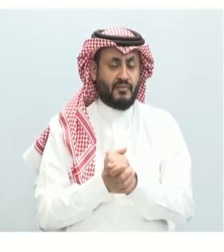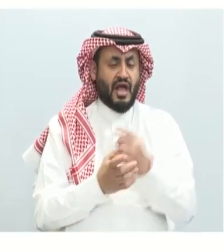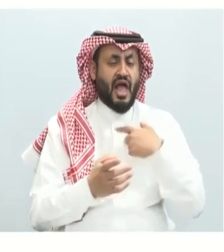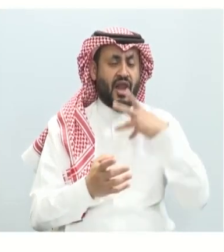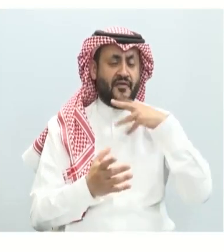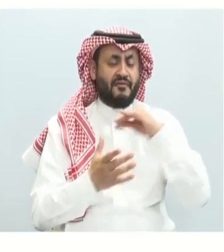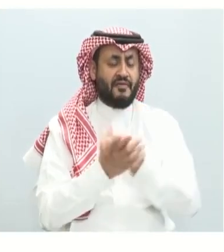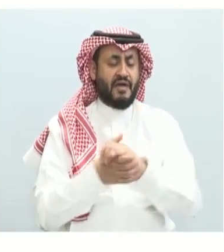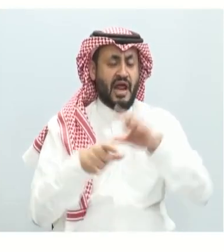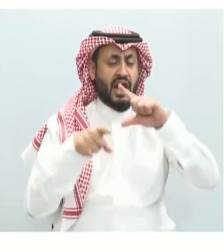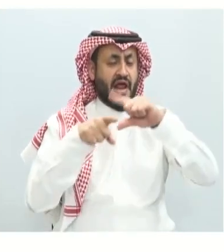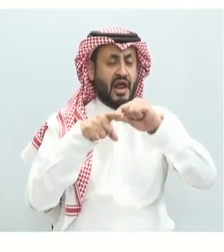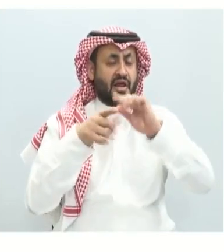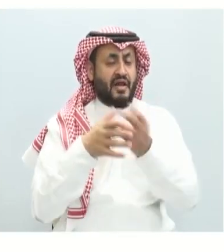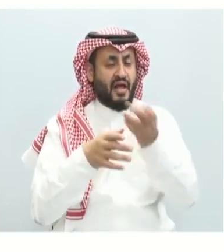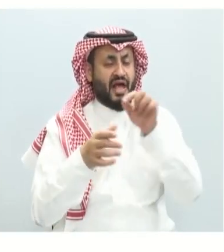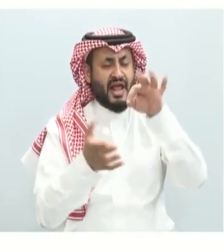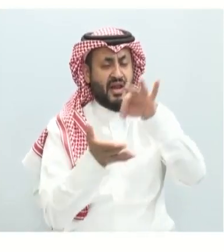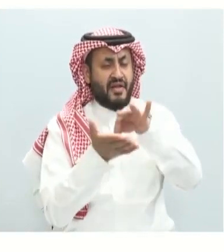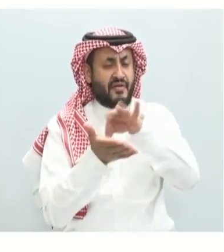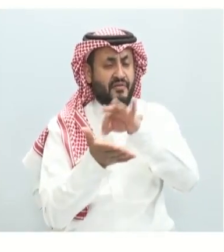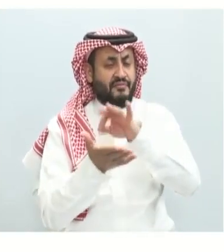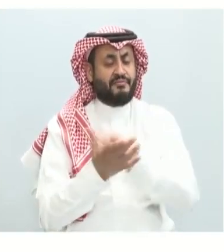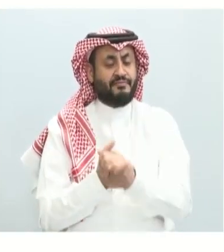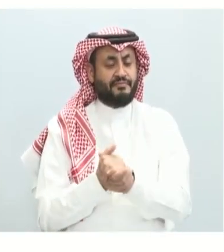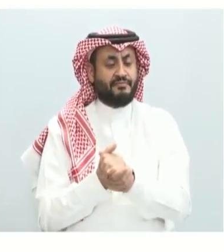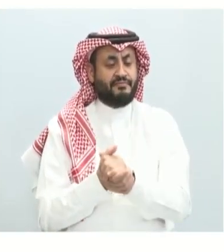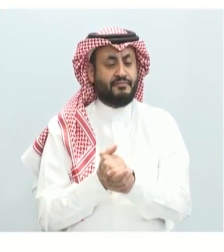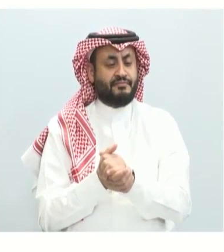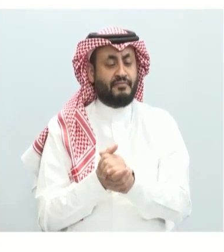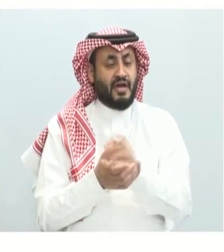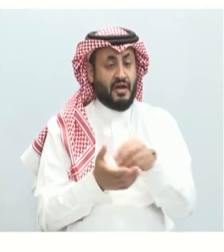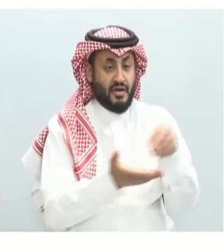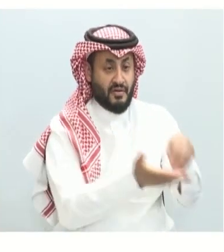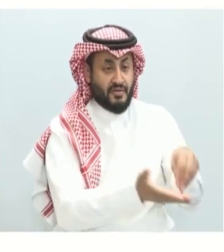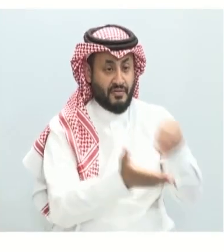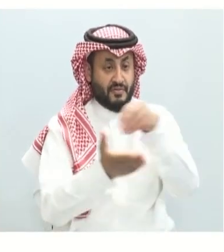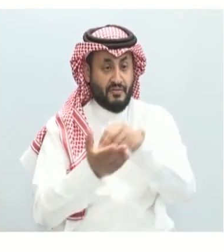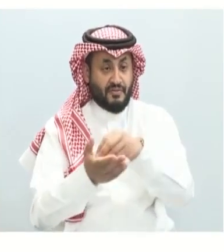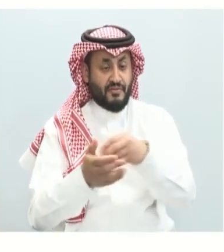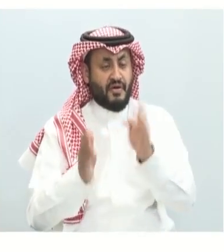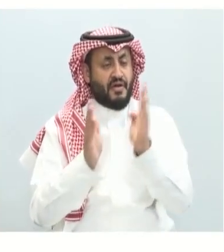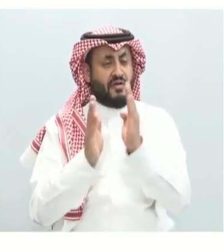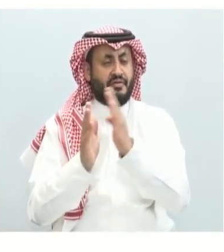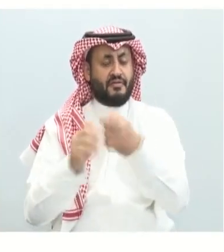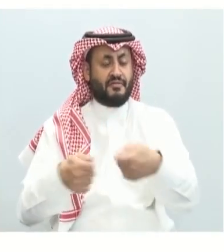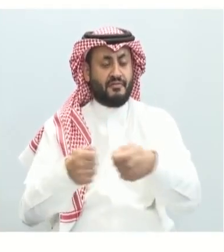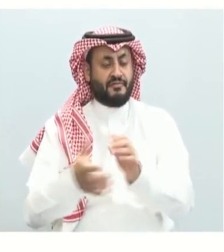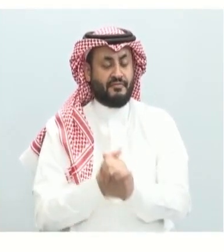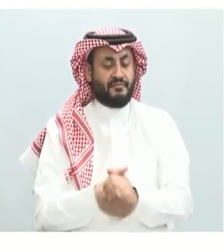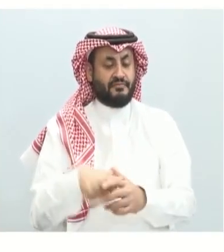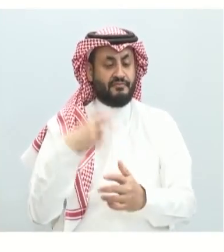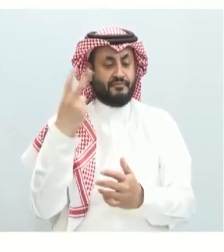I want a stapler and staples. I am going to the stationery store. Number